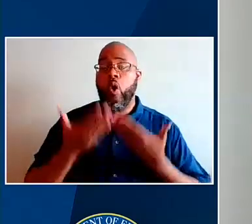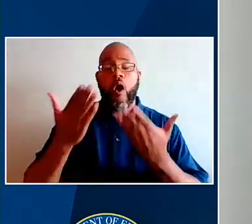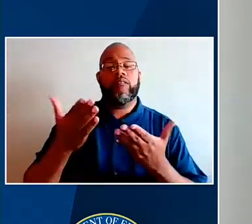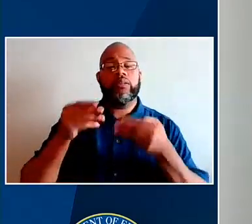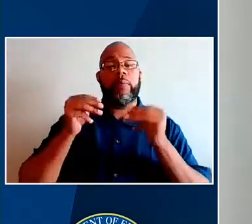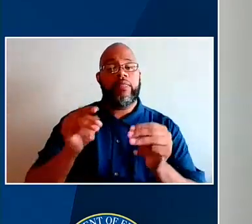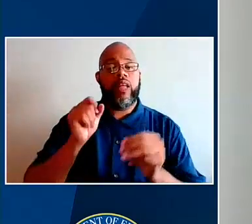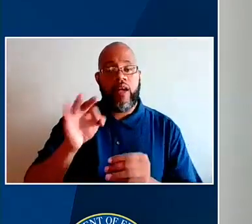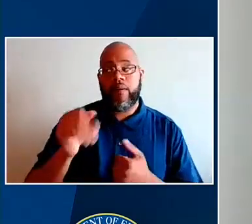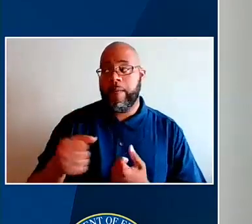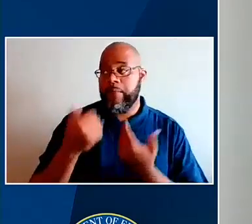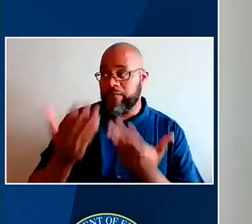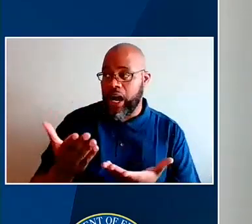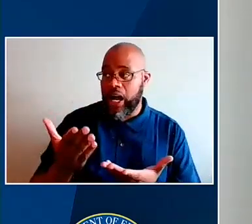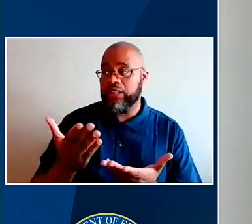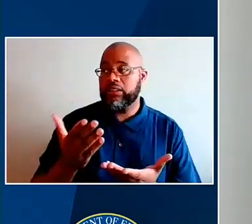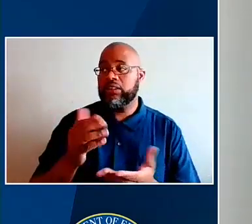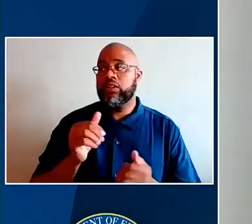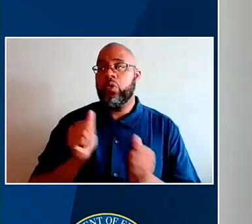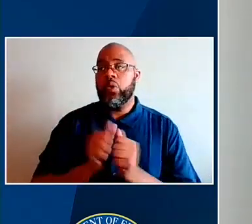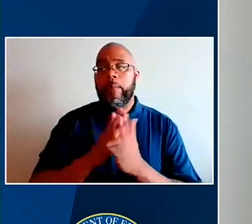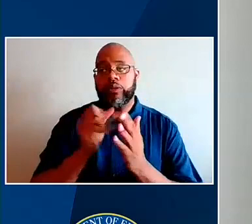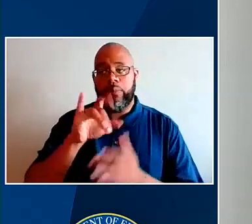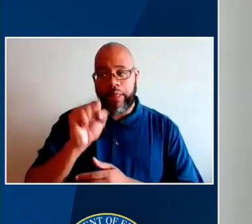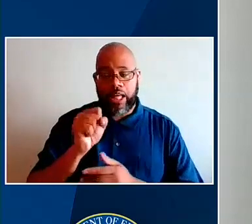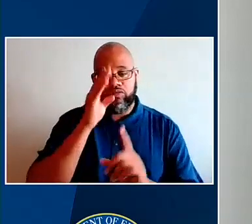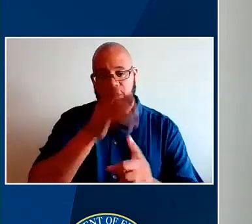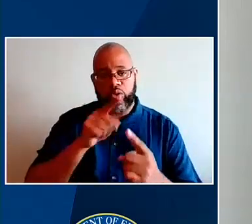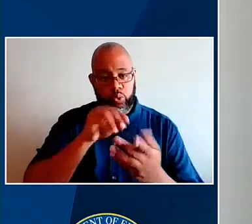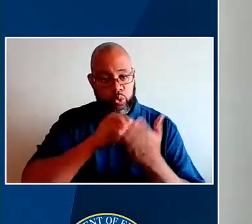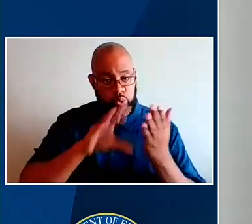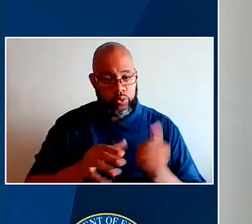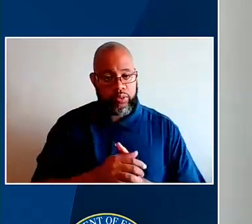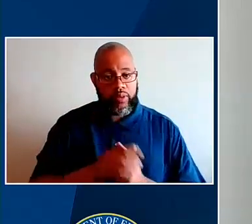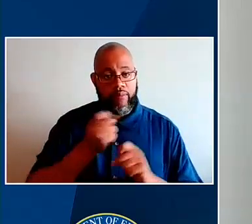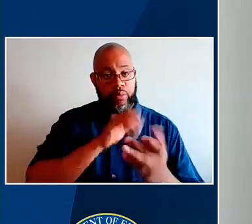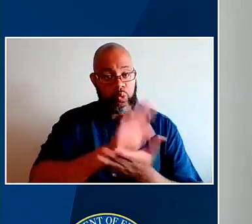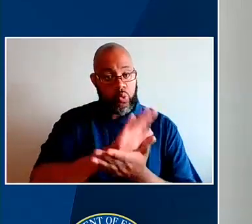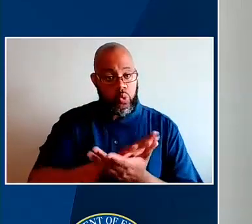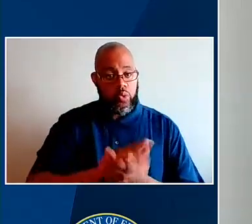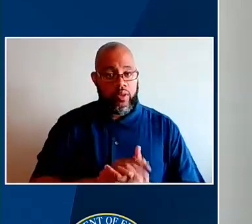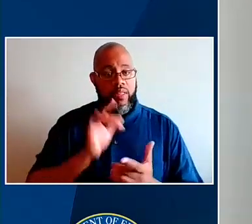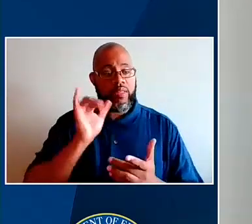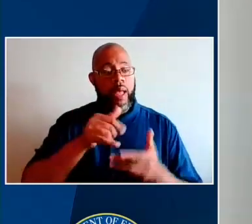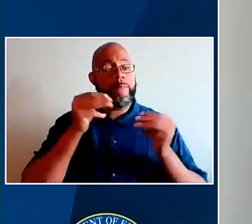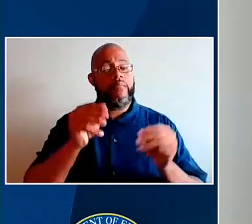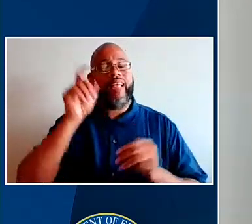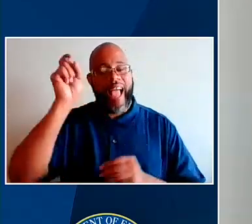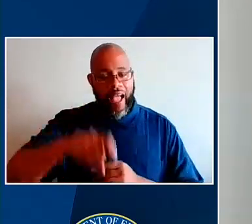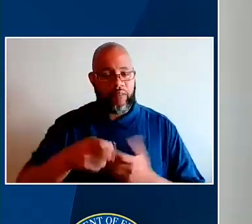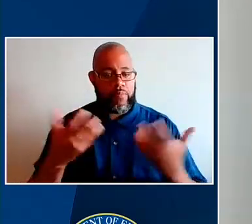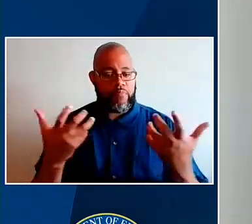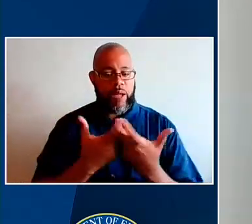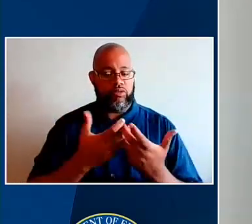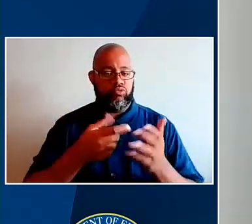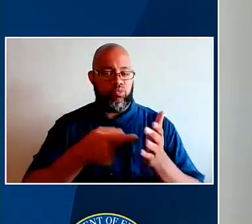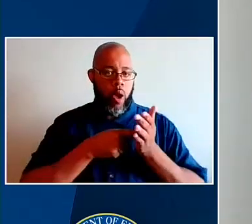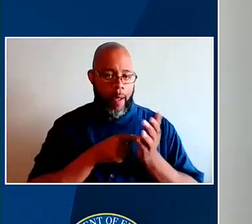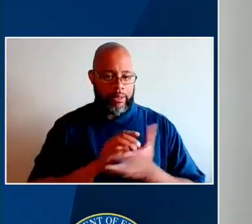of providing the books and supplies directly to the students from the school, that method has to meet these